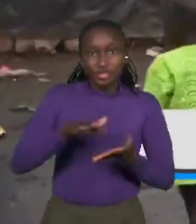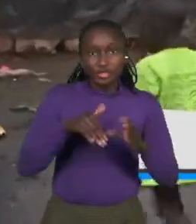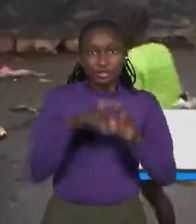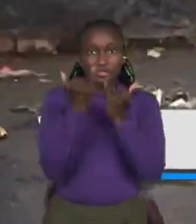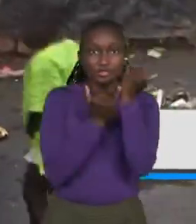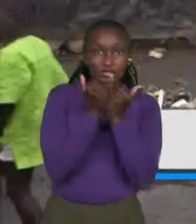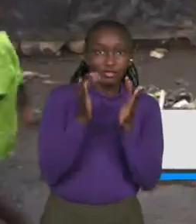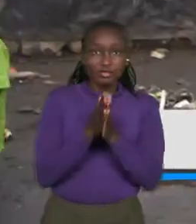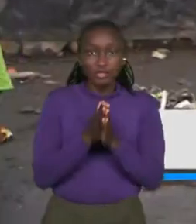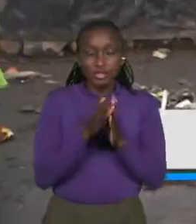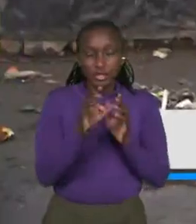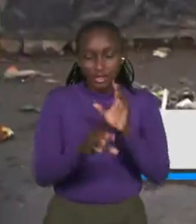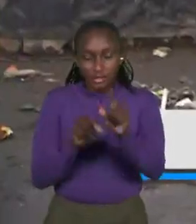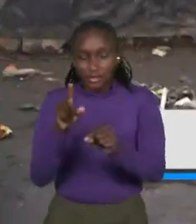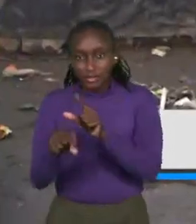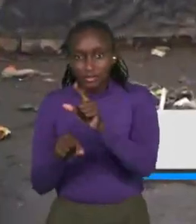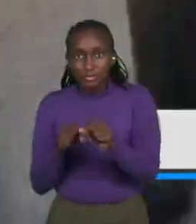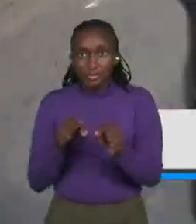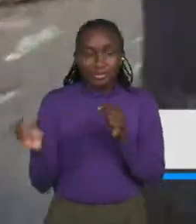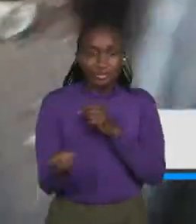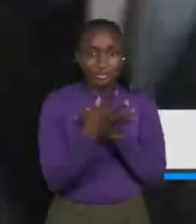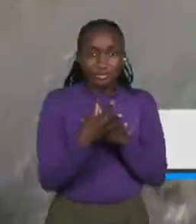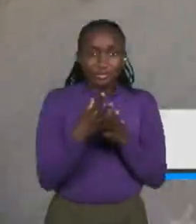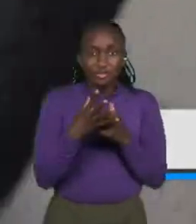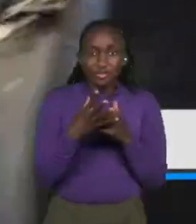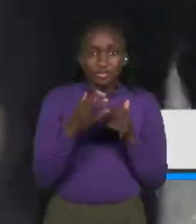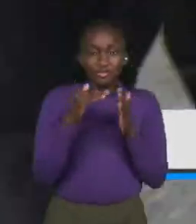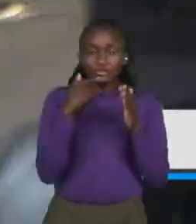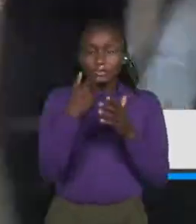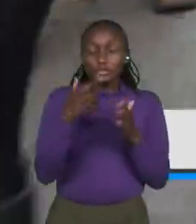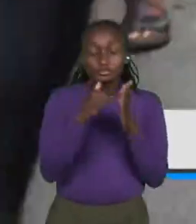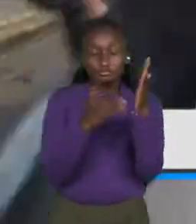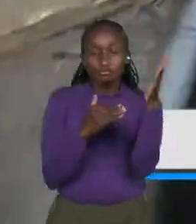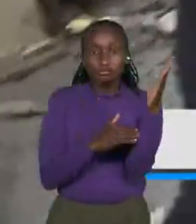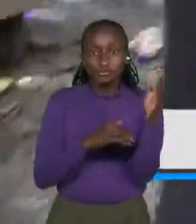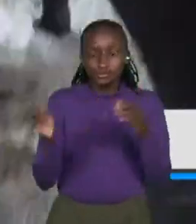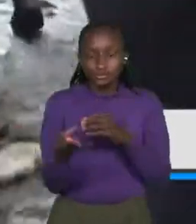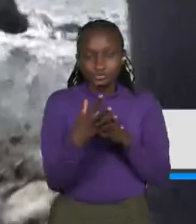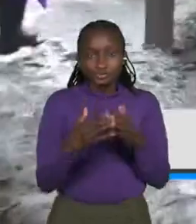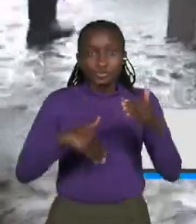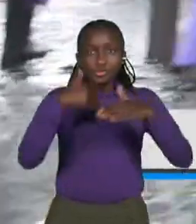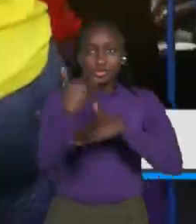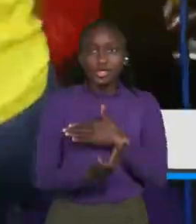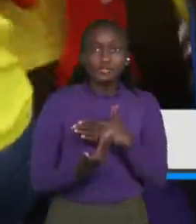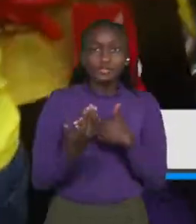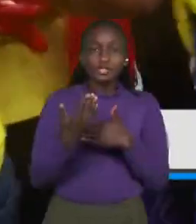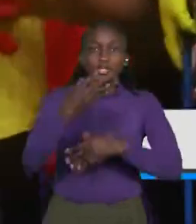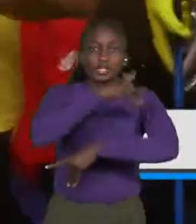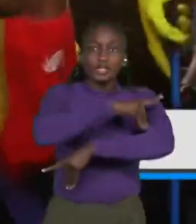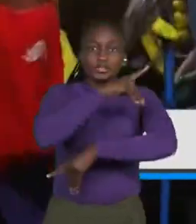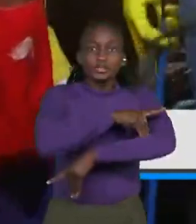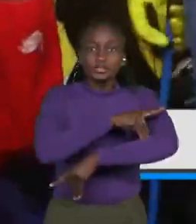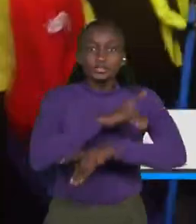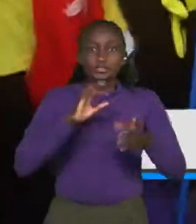a litter-picking drive, highlighting the vast quantity of trash dumped worldwide a day after mass international climate